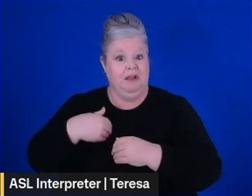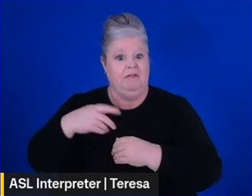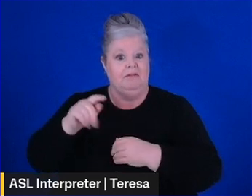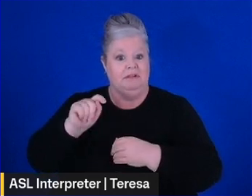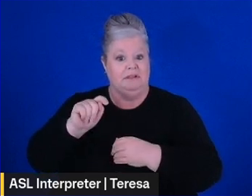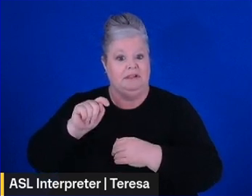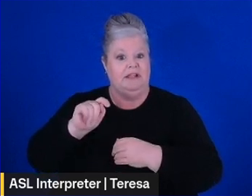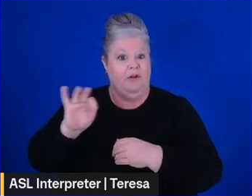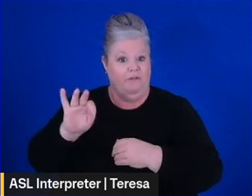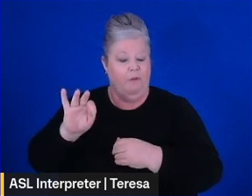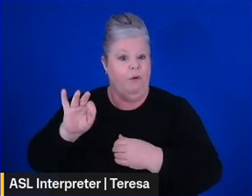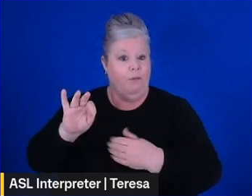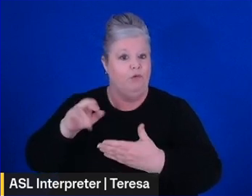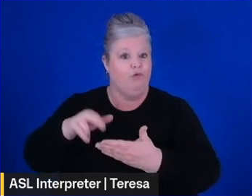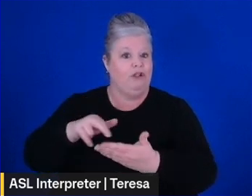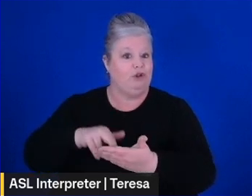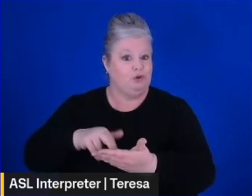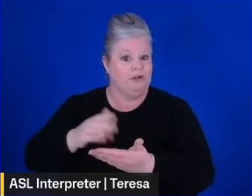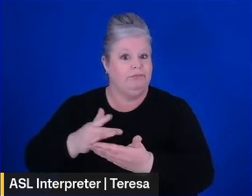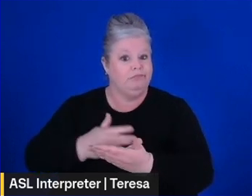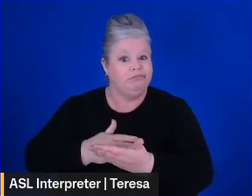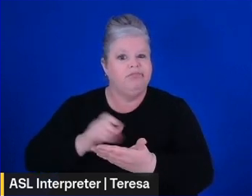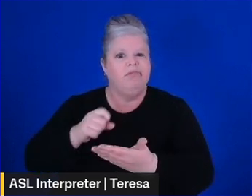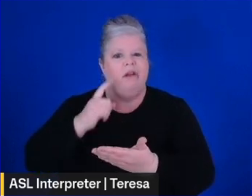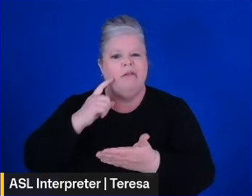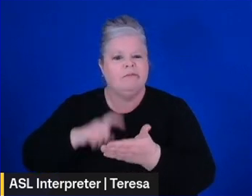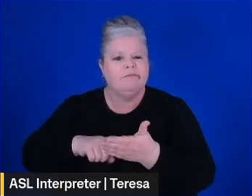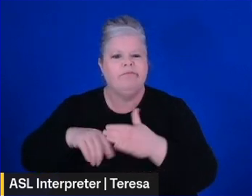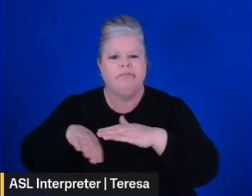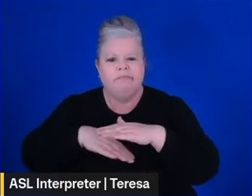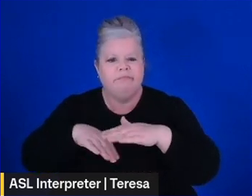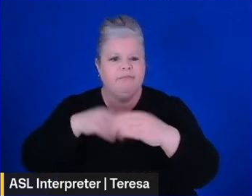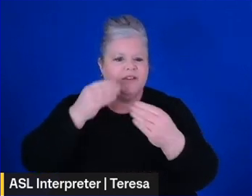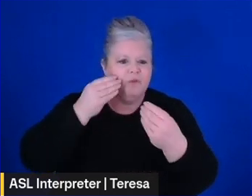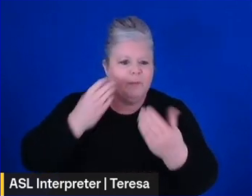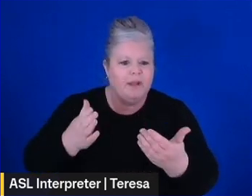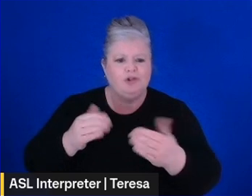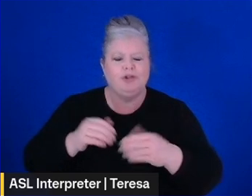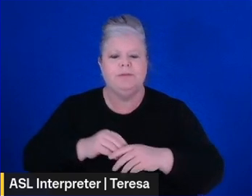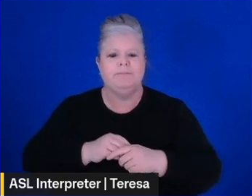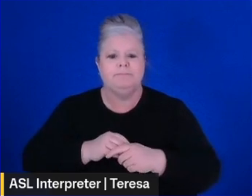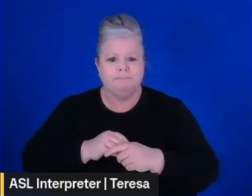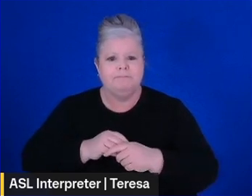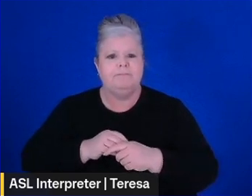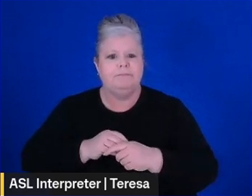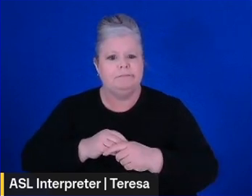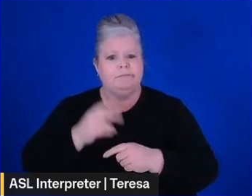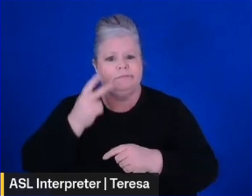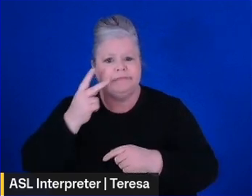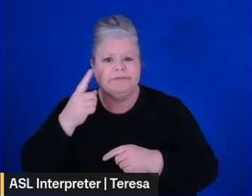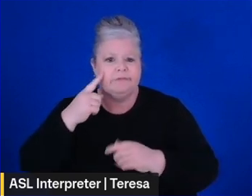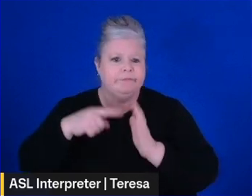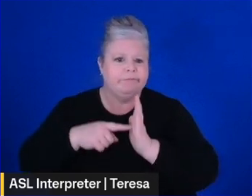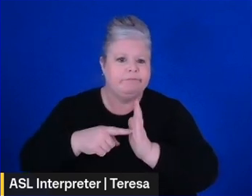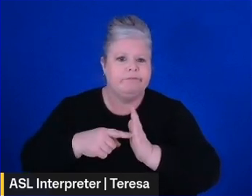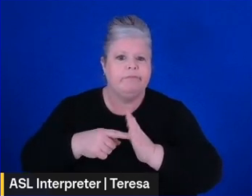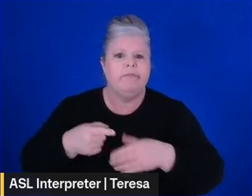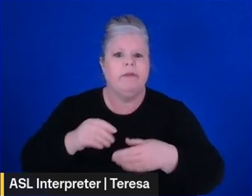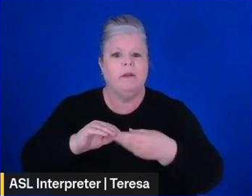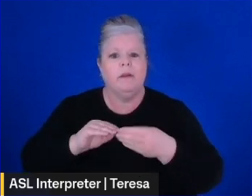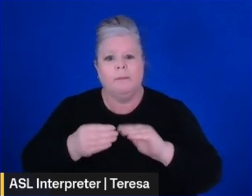can recognize the basic information we can see here. So, for example, the number